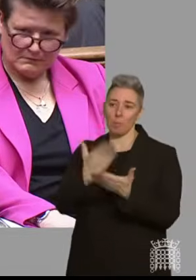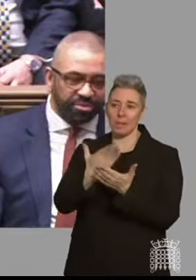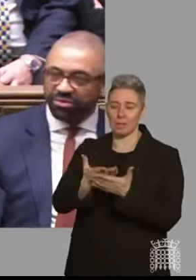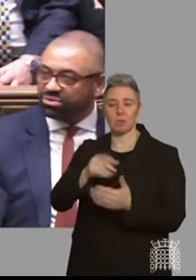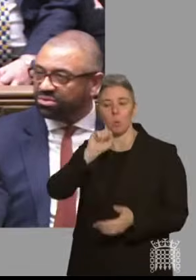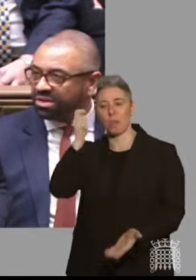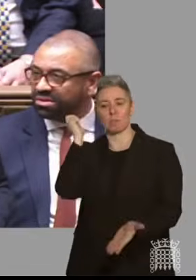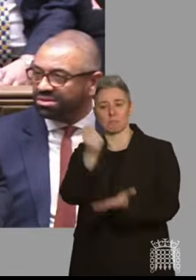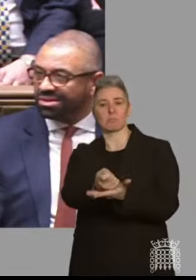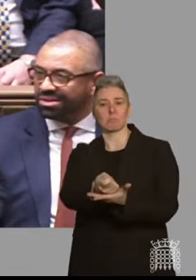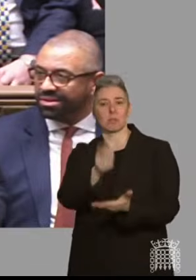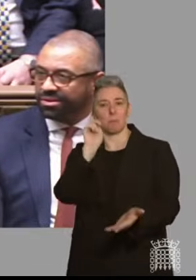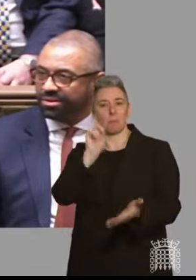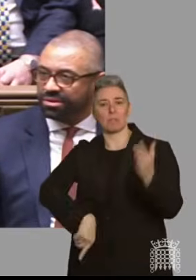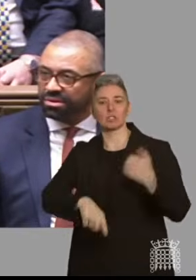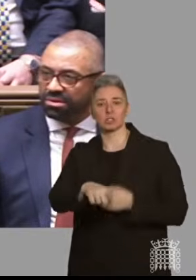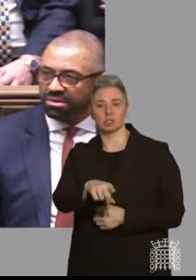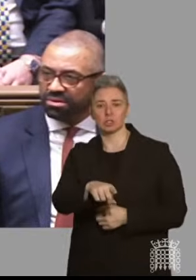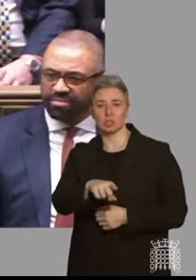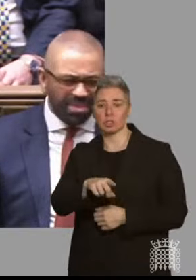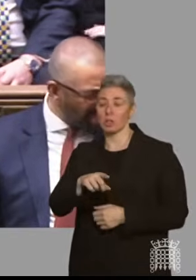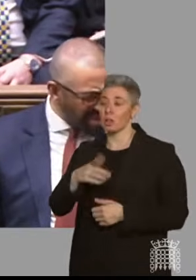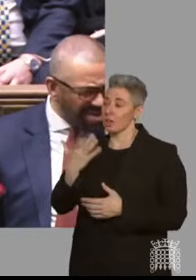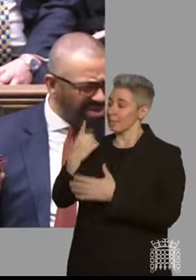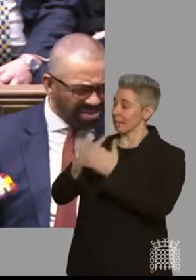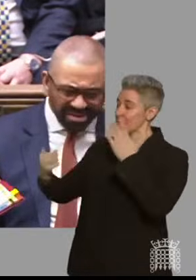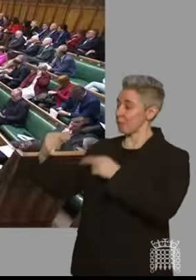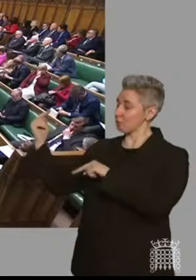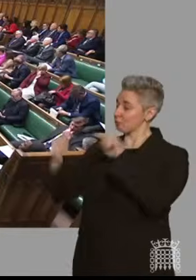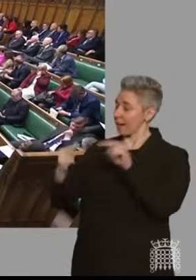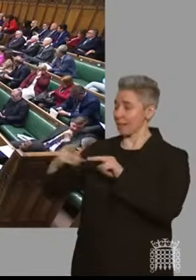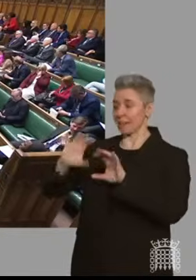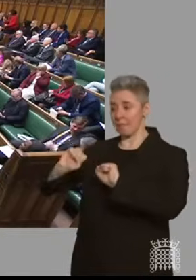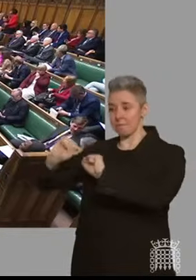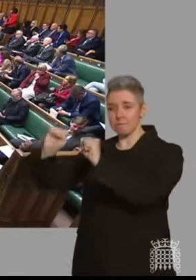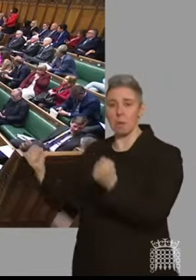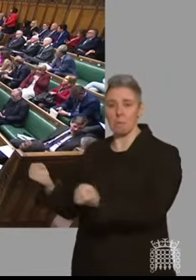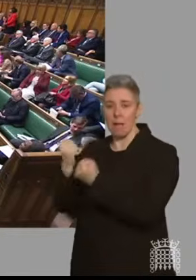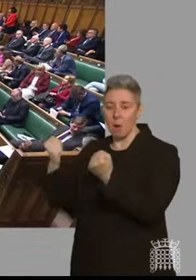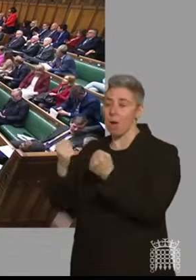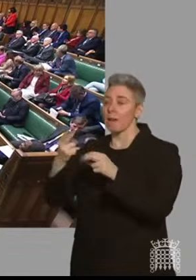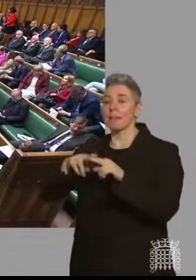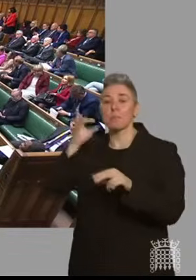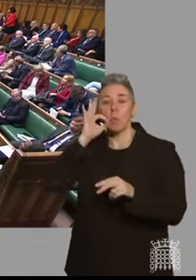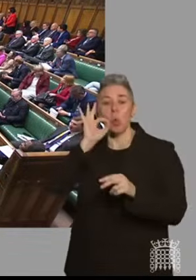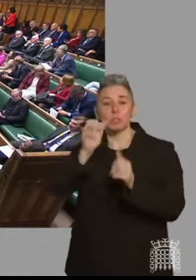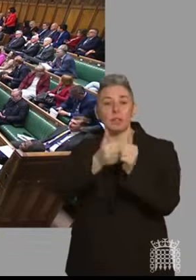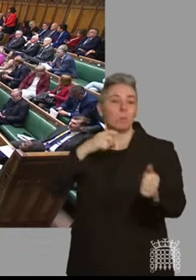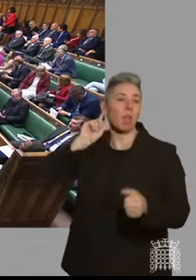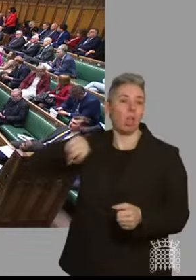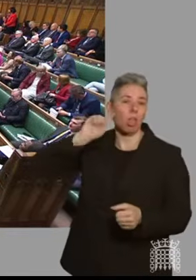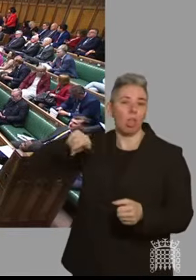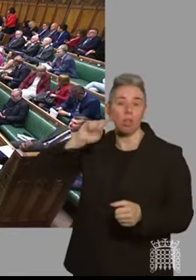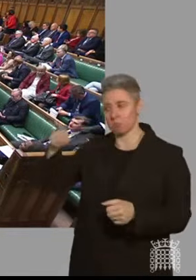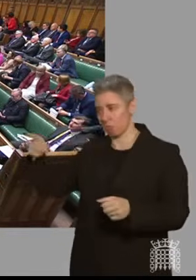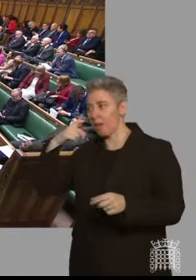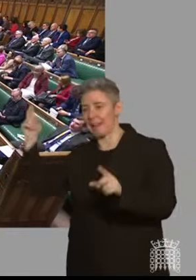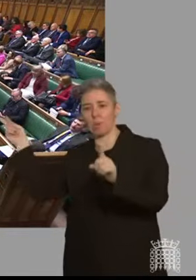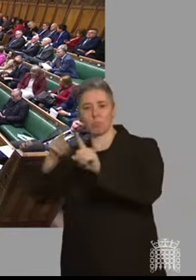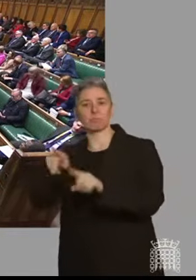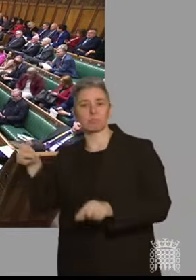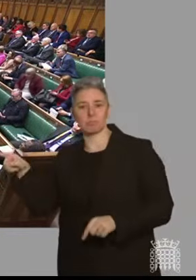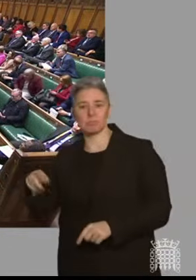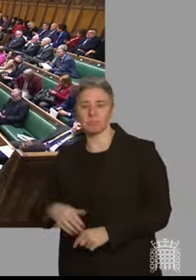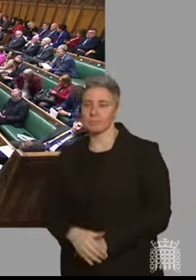they need to hold water companies, wherever they are, to account. Natalie Elfie. Thank you, Mr. Speaker. Later this year, a